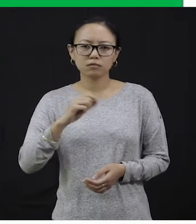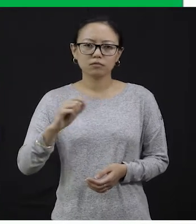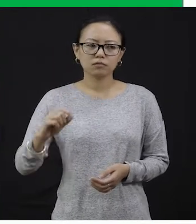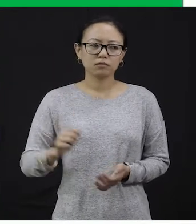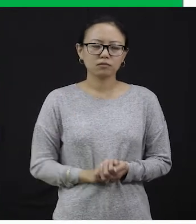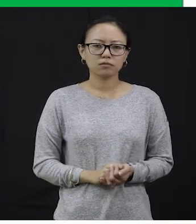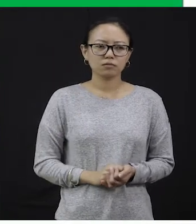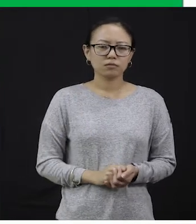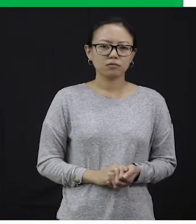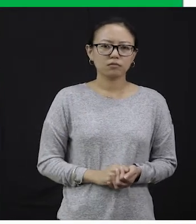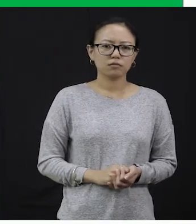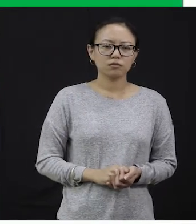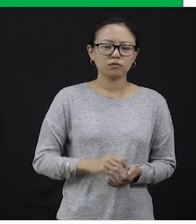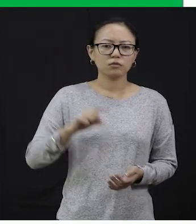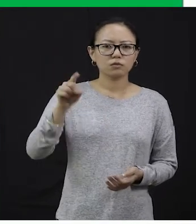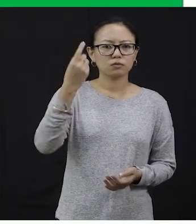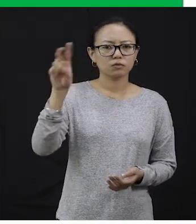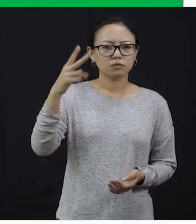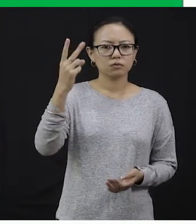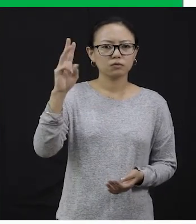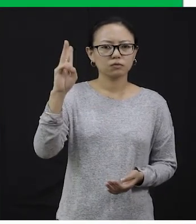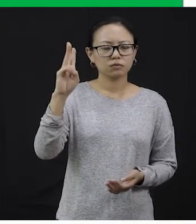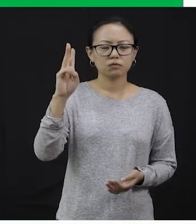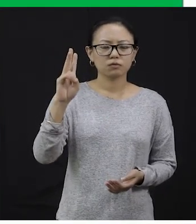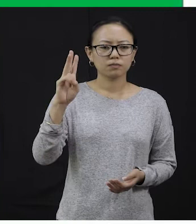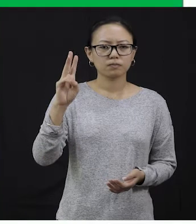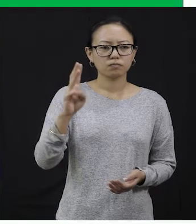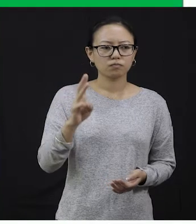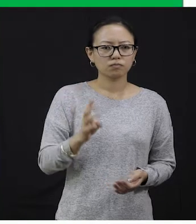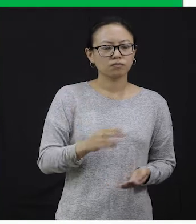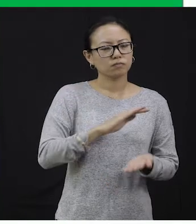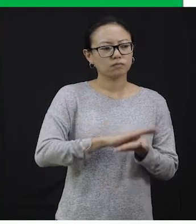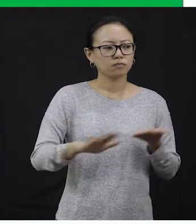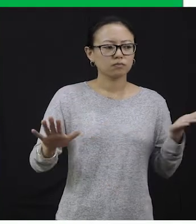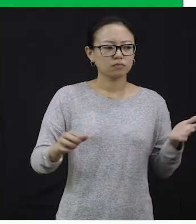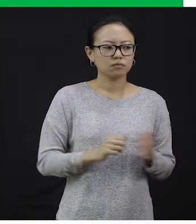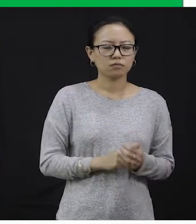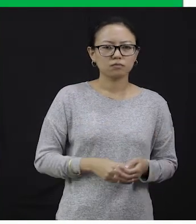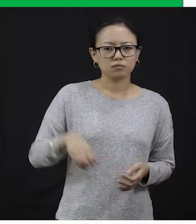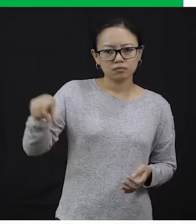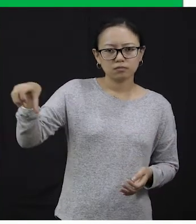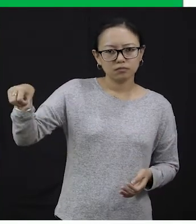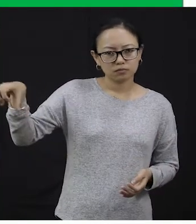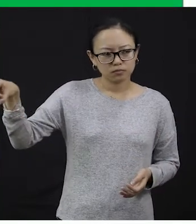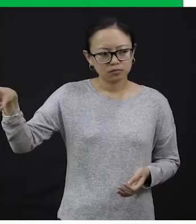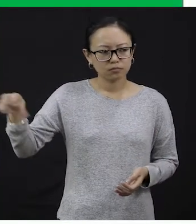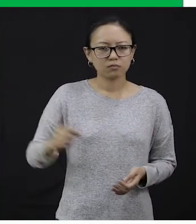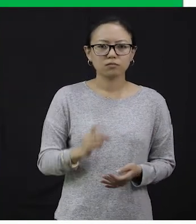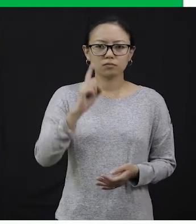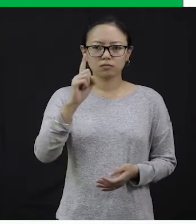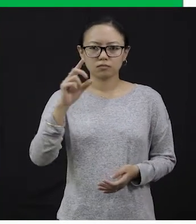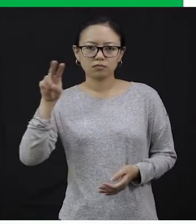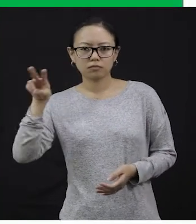So the first three has been done for us. 99, it is NINEDY 99. 100, so